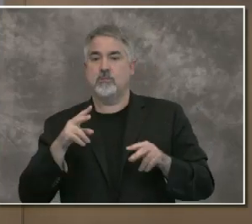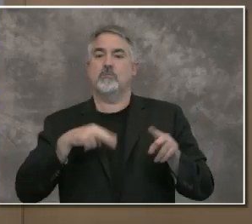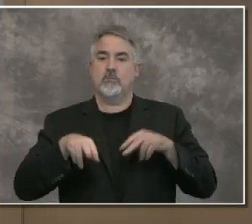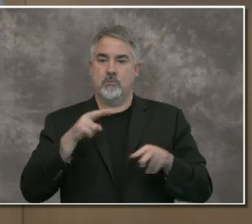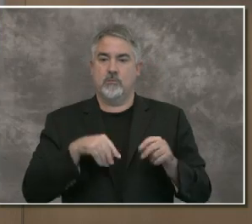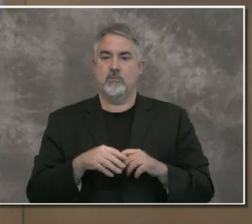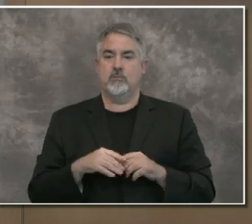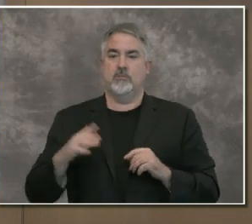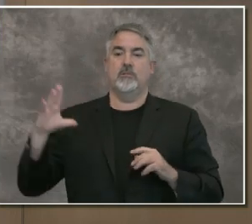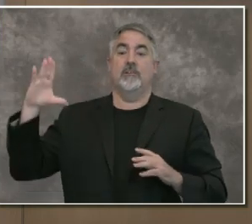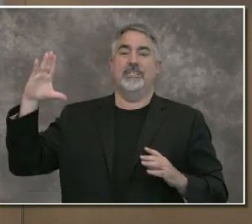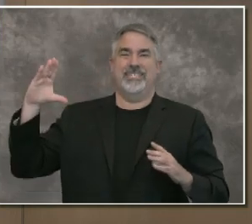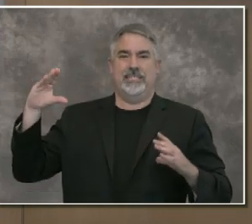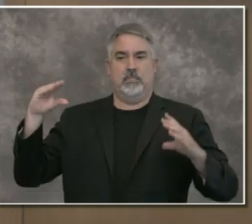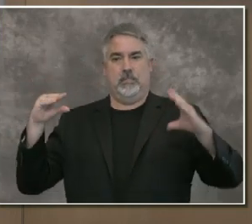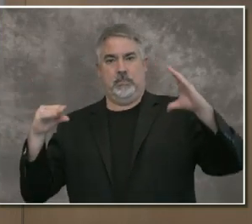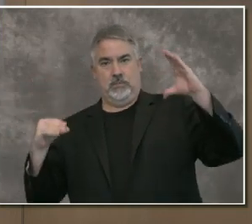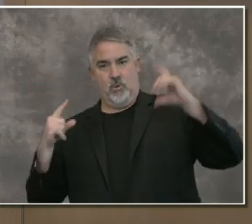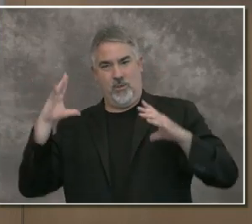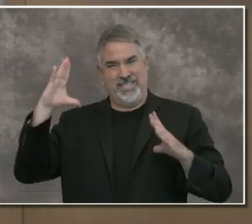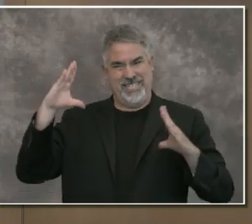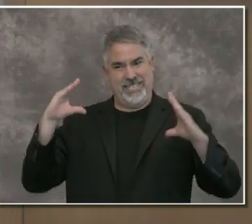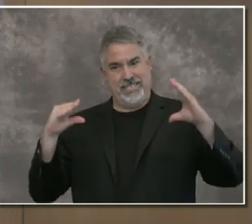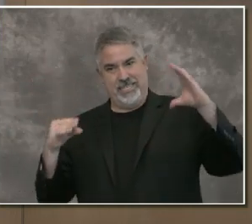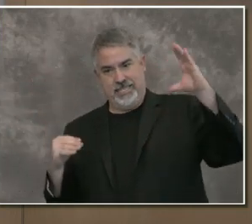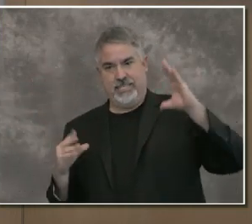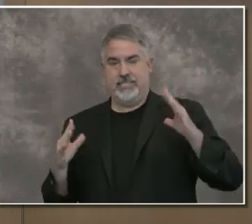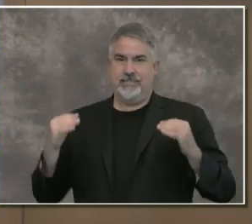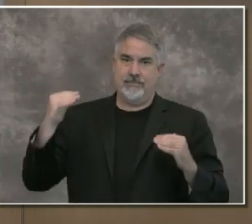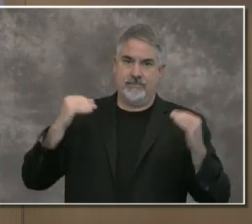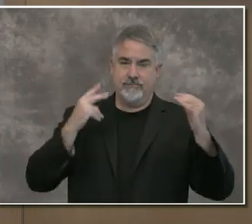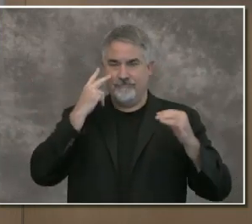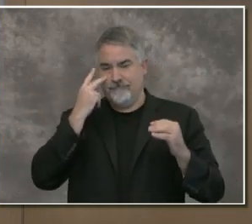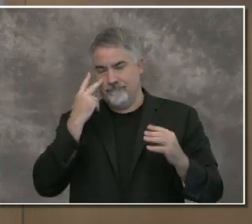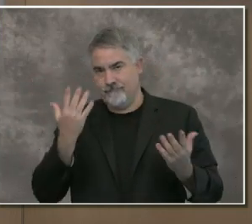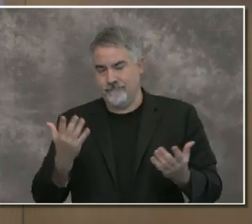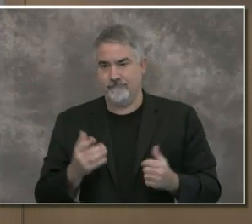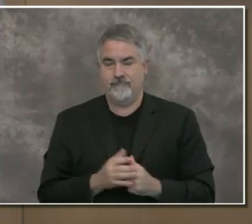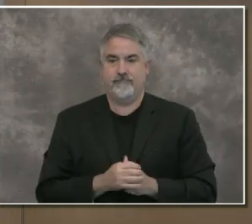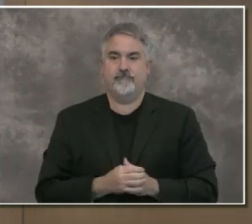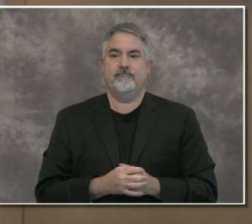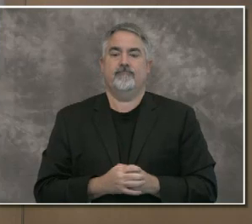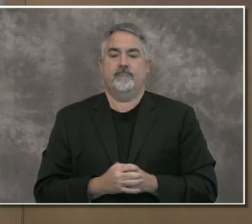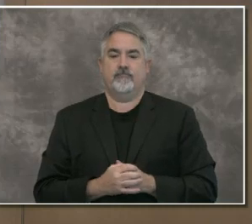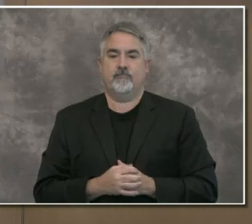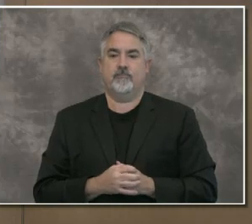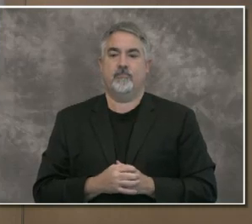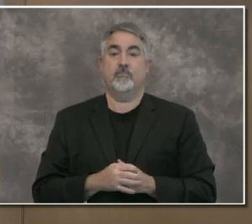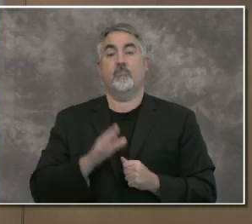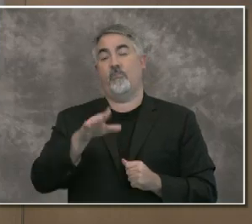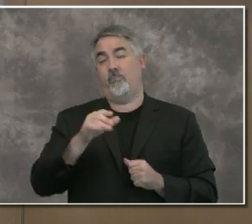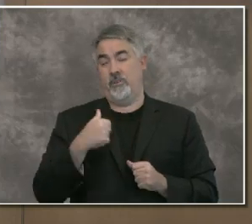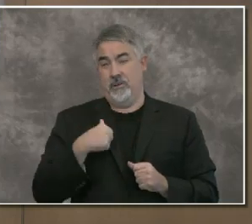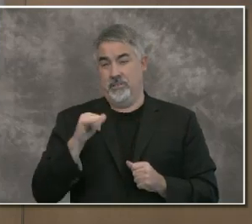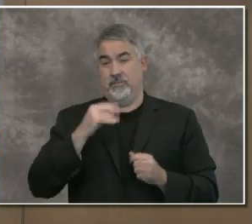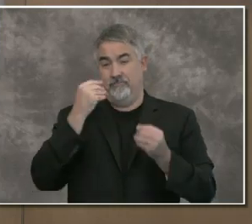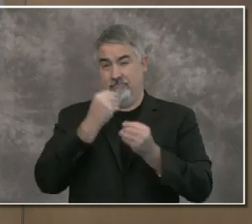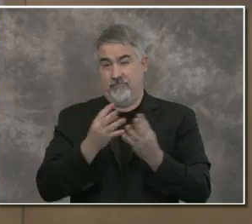go together with the hopes of getting us through this without overtaxing our healthcare system capacity. We also shared at our board meeting